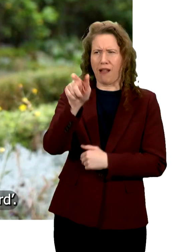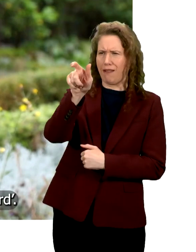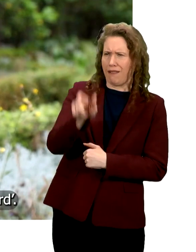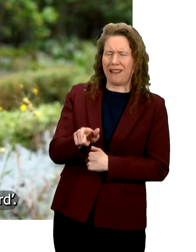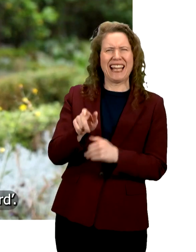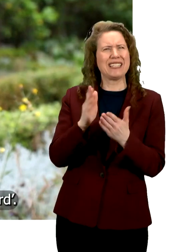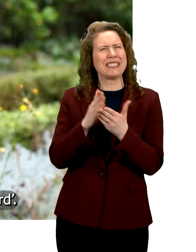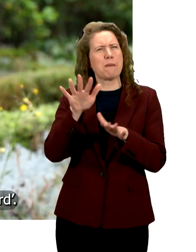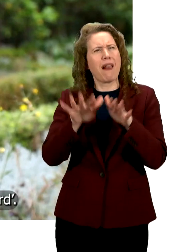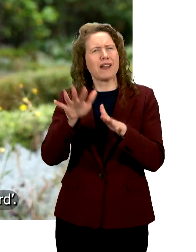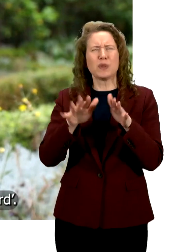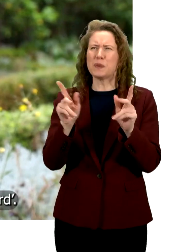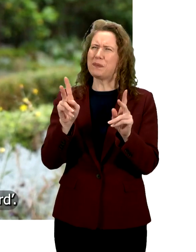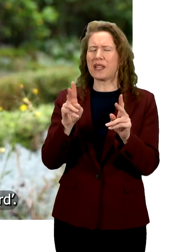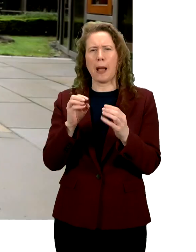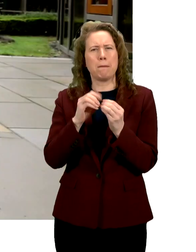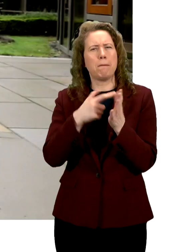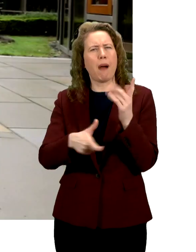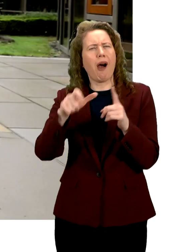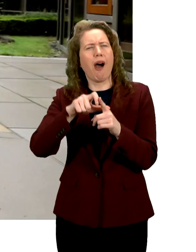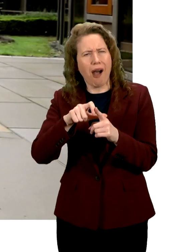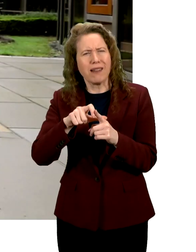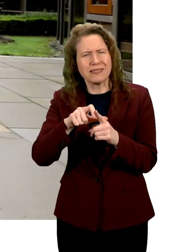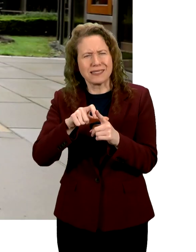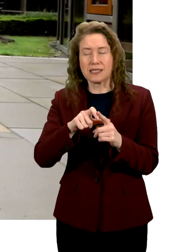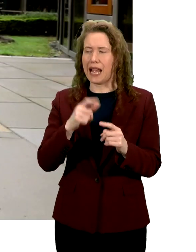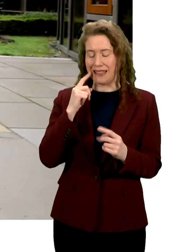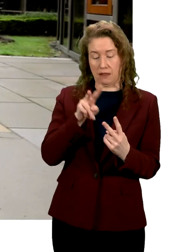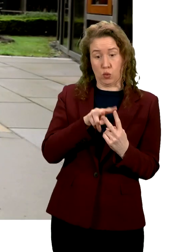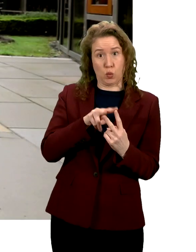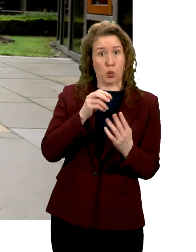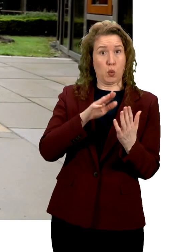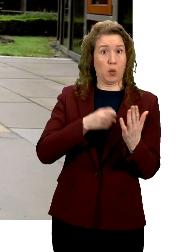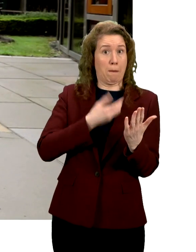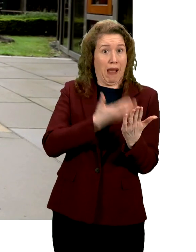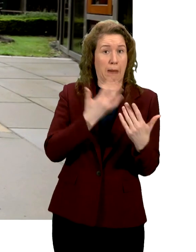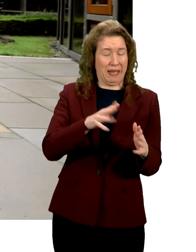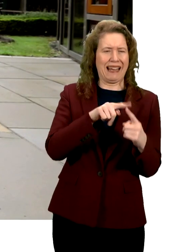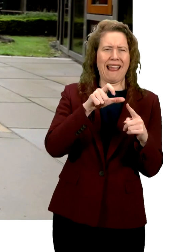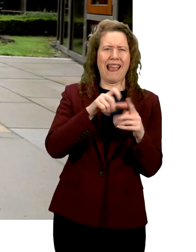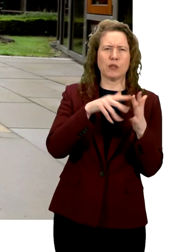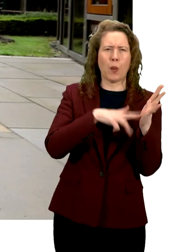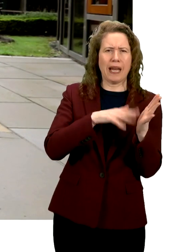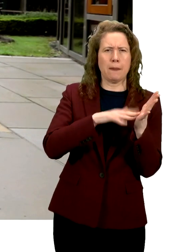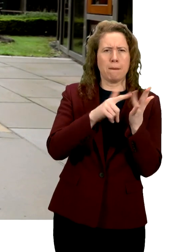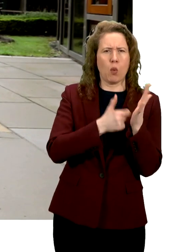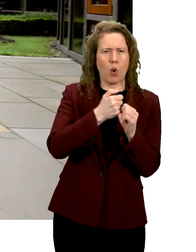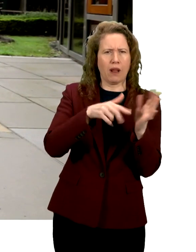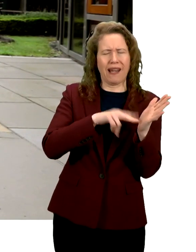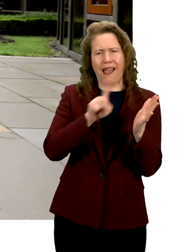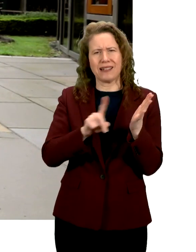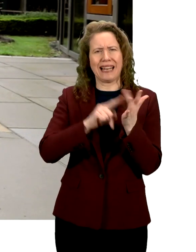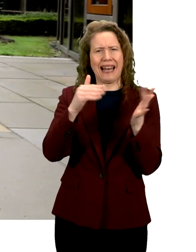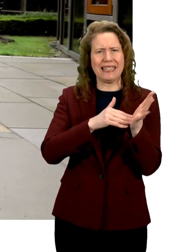the closest equivalent is bard. And I think for the first two mackers, there's Edwin Morgan and Liz Lockhead, the